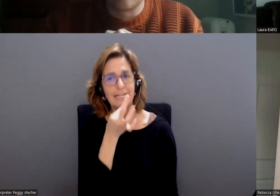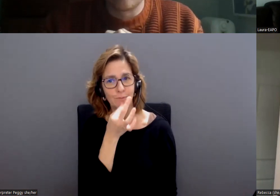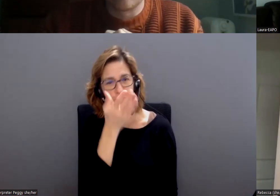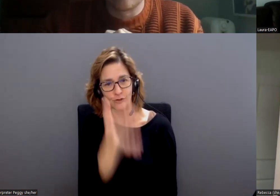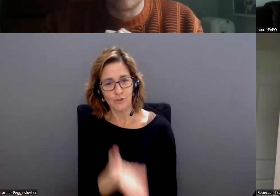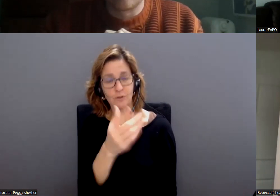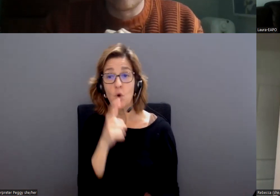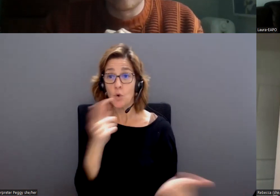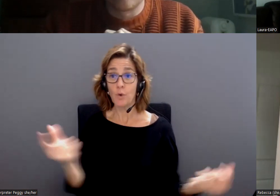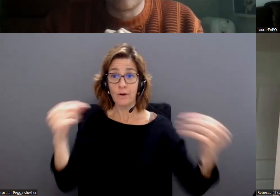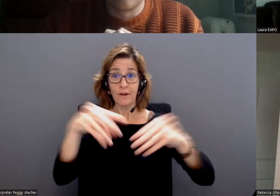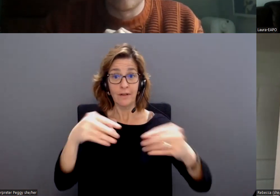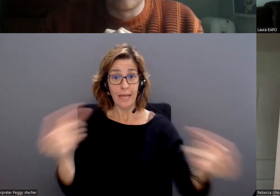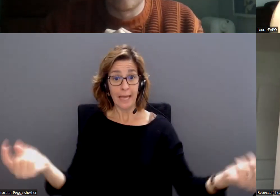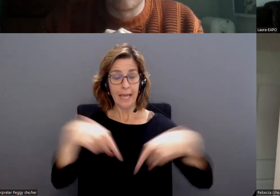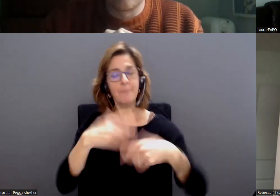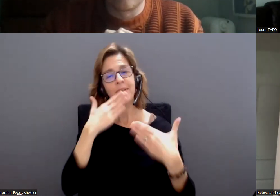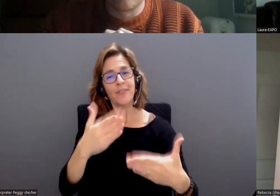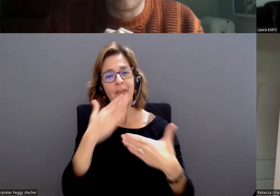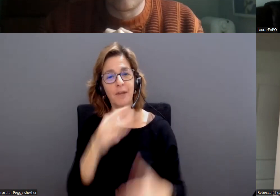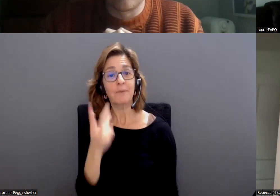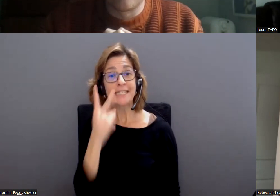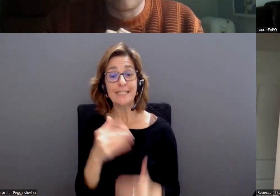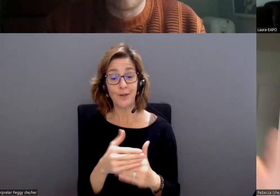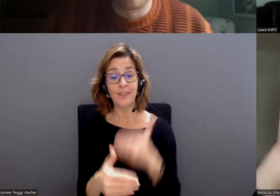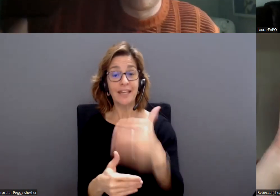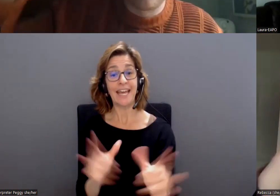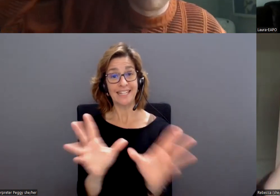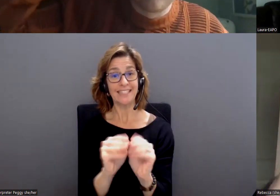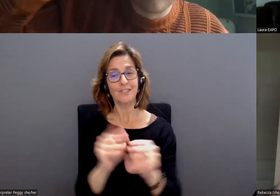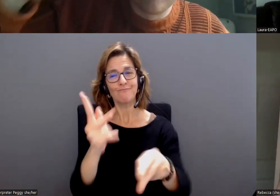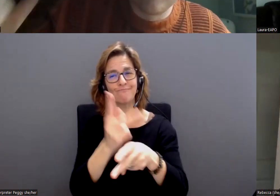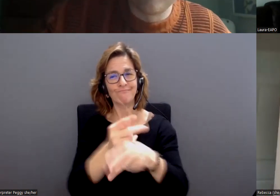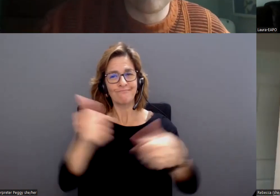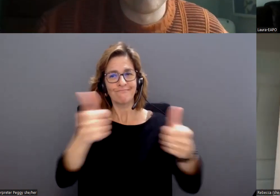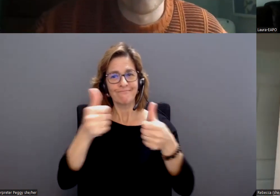attended, thank you so much for attending, and we'll see you at the next session. Take care, everyone. Thanks.